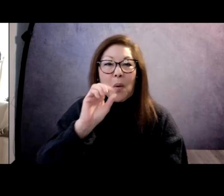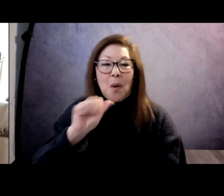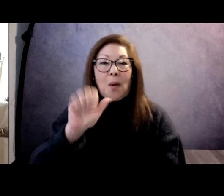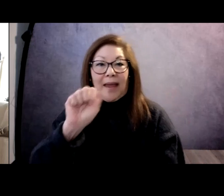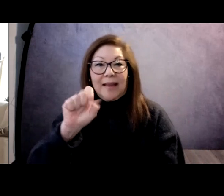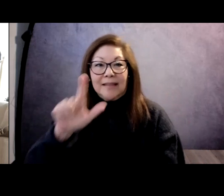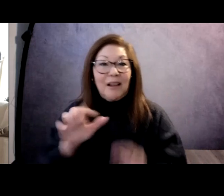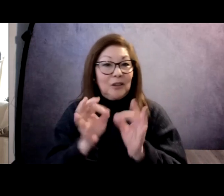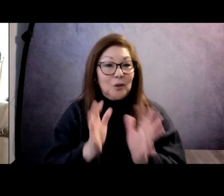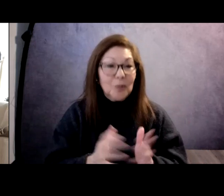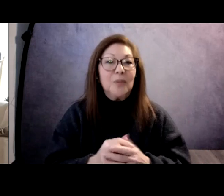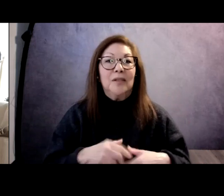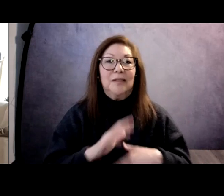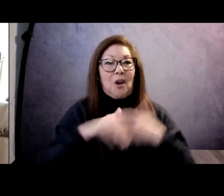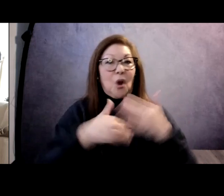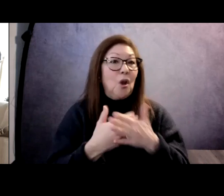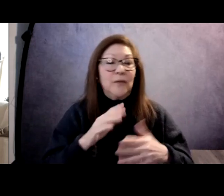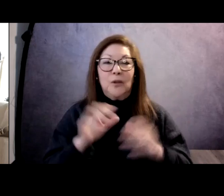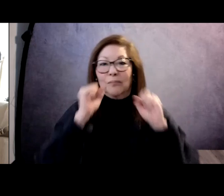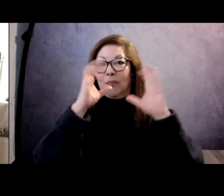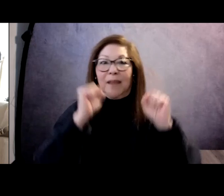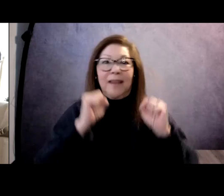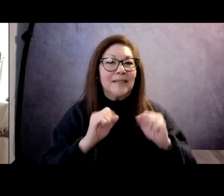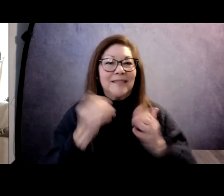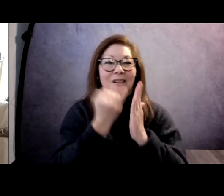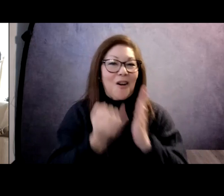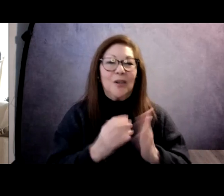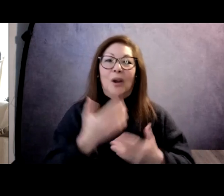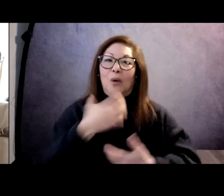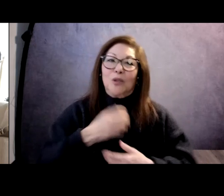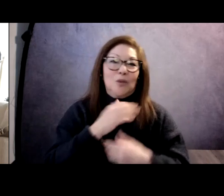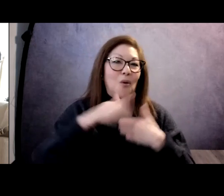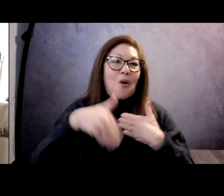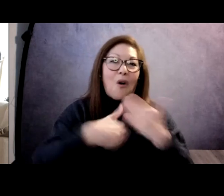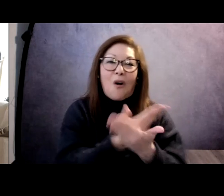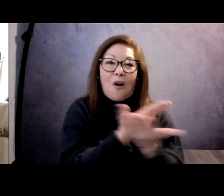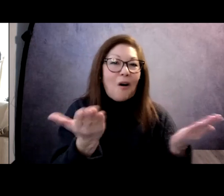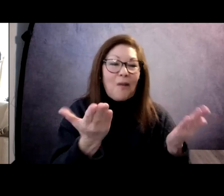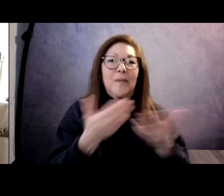all of you incredible artists. I wish you all the best. Have a great day.